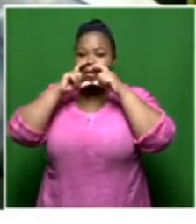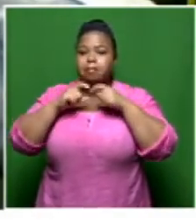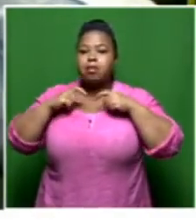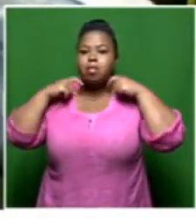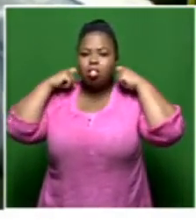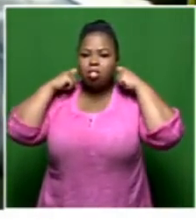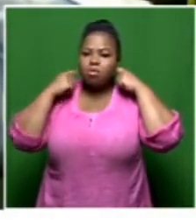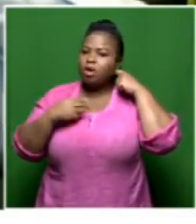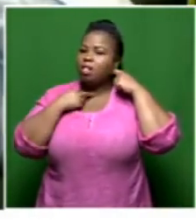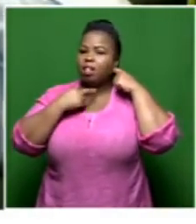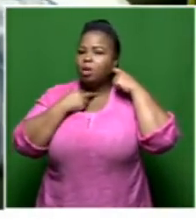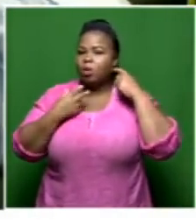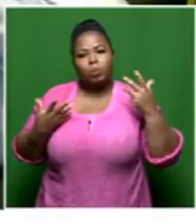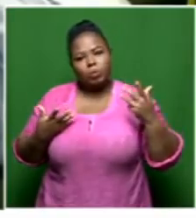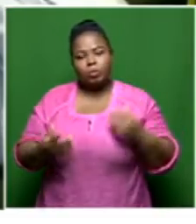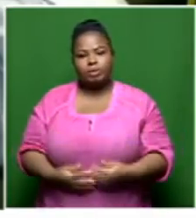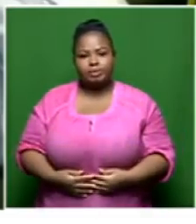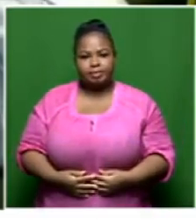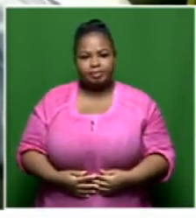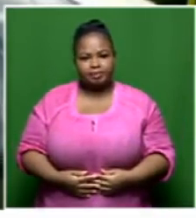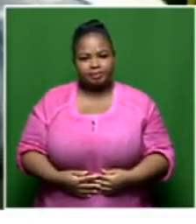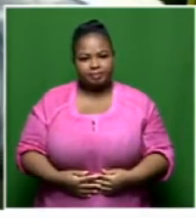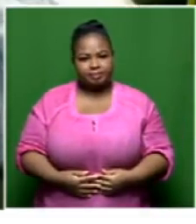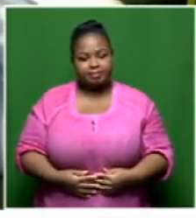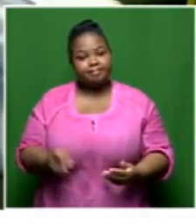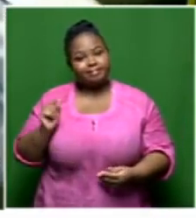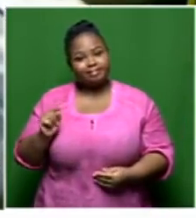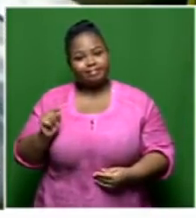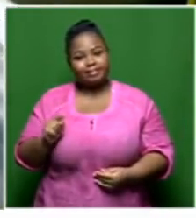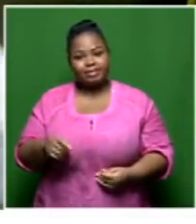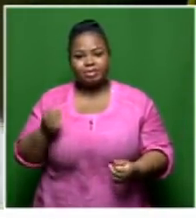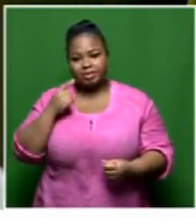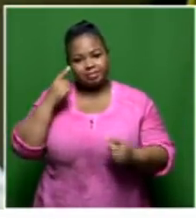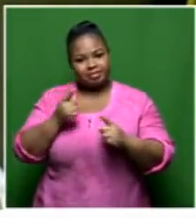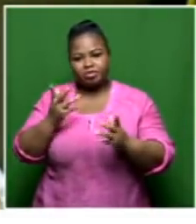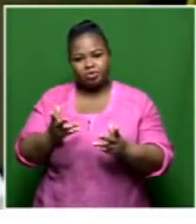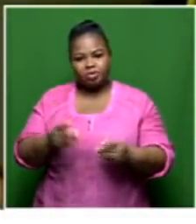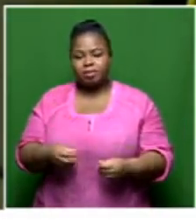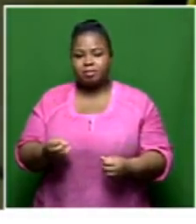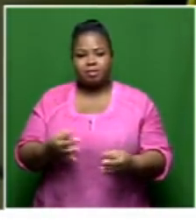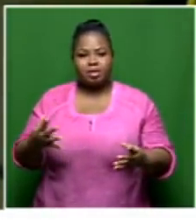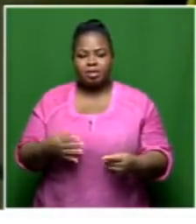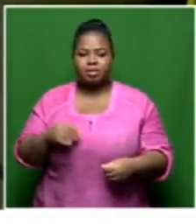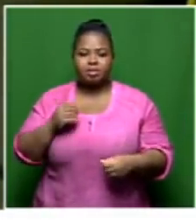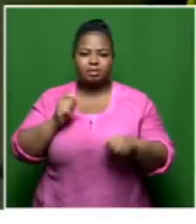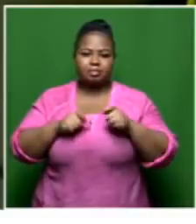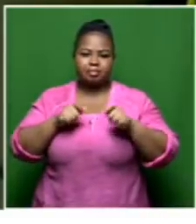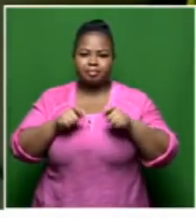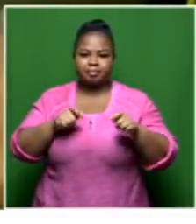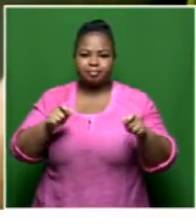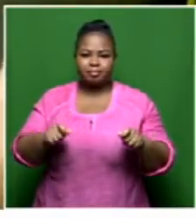worn because they just aren't suitable for the application that they're intended for. You know, you've seen as well